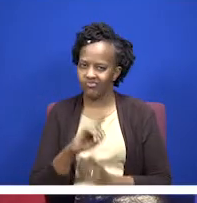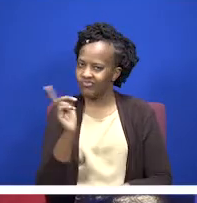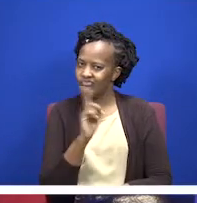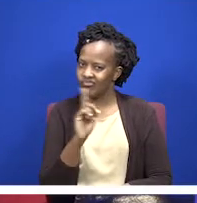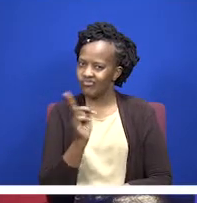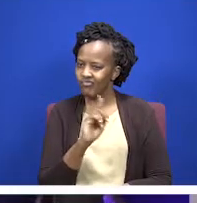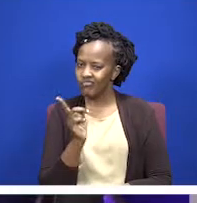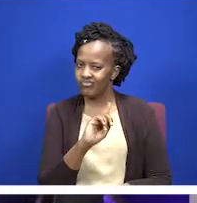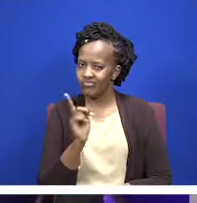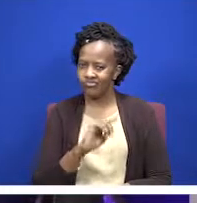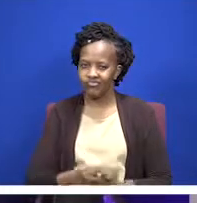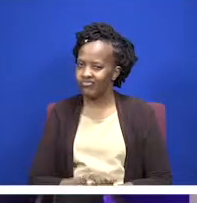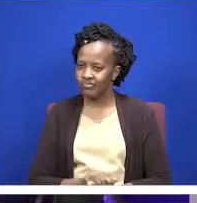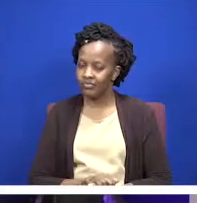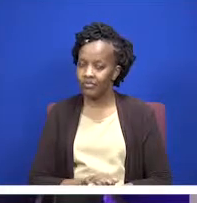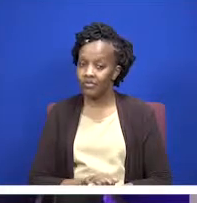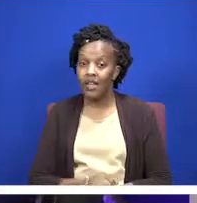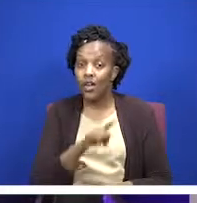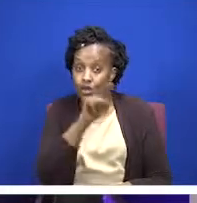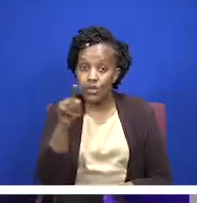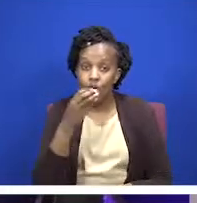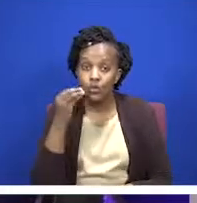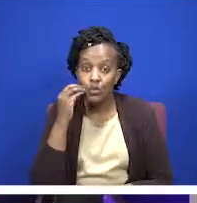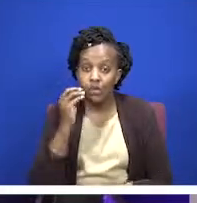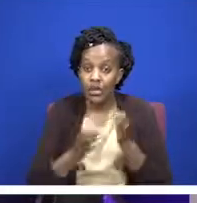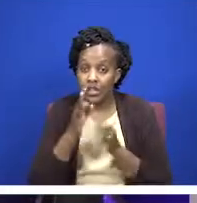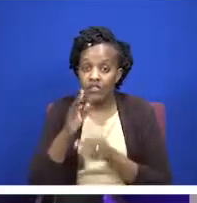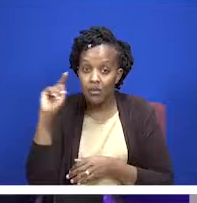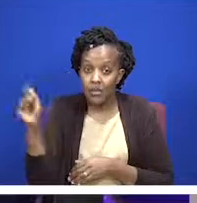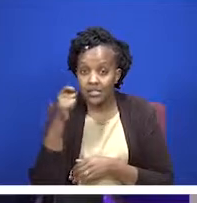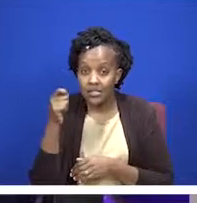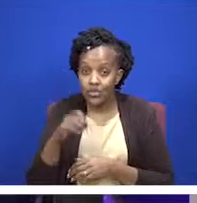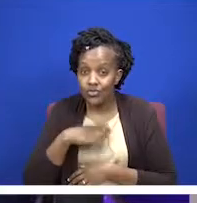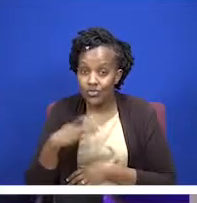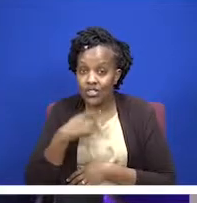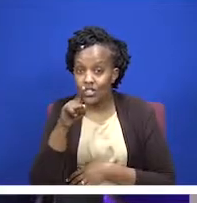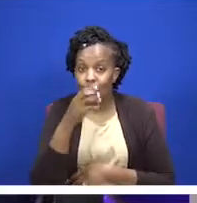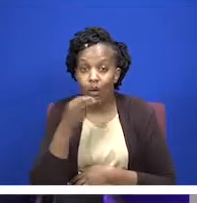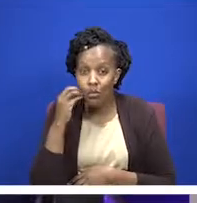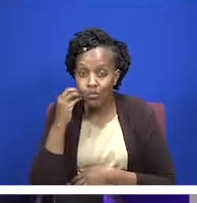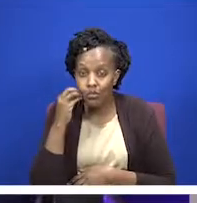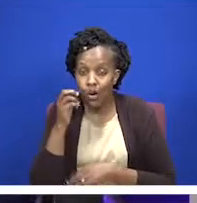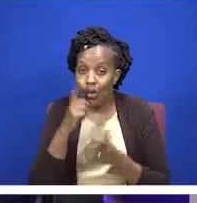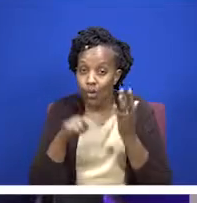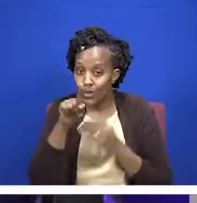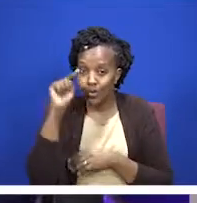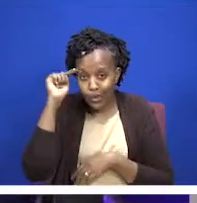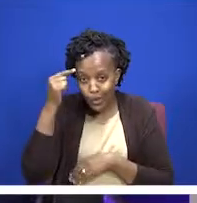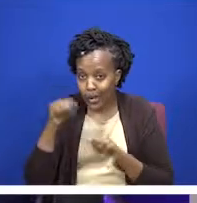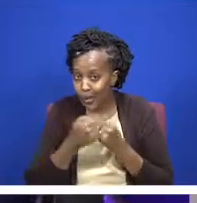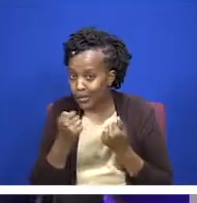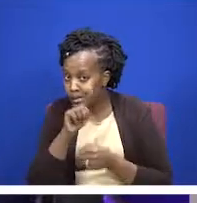Among human beings, you don't think so. Guys at home, if the president was supposed to visit your home today, what do you think would